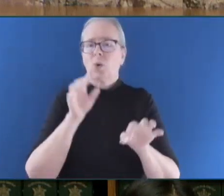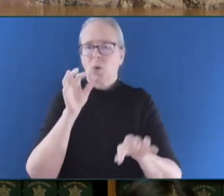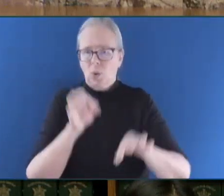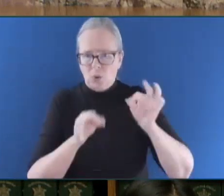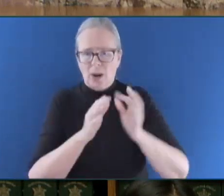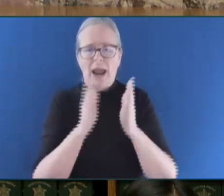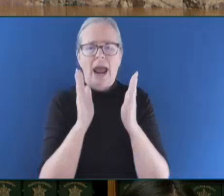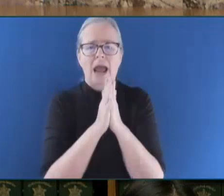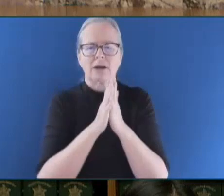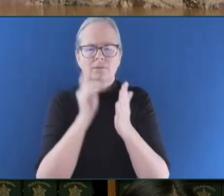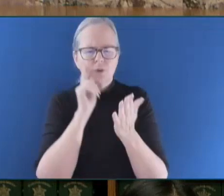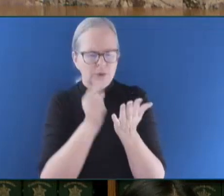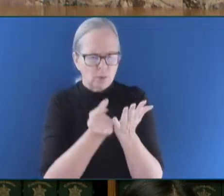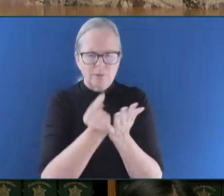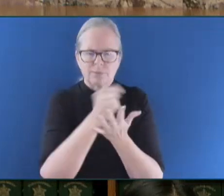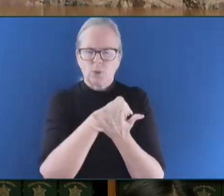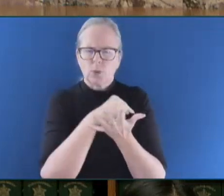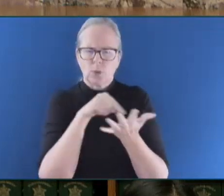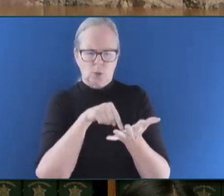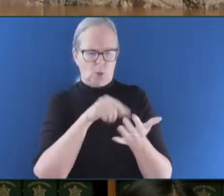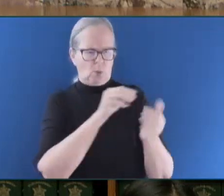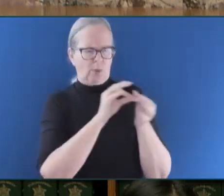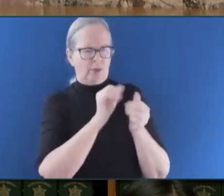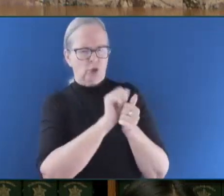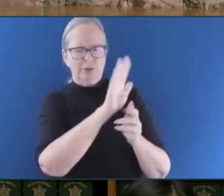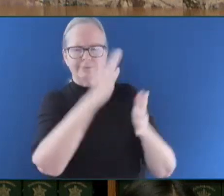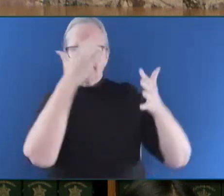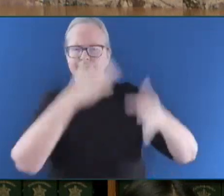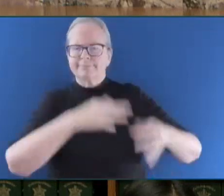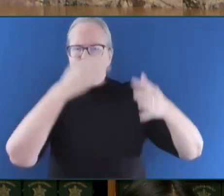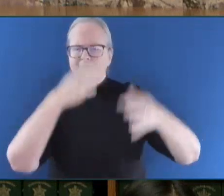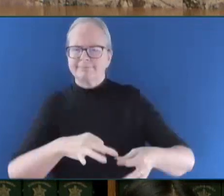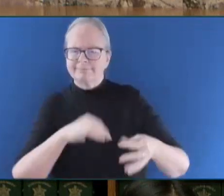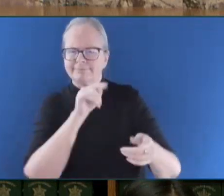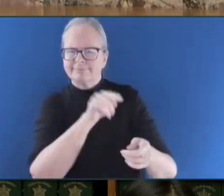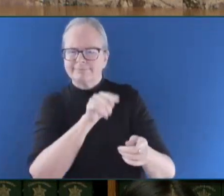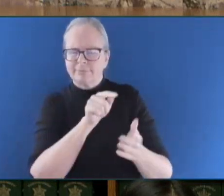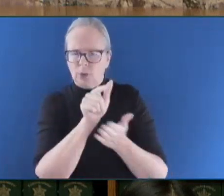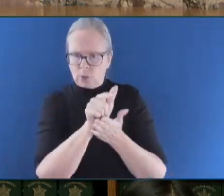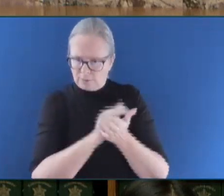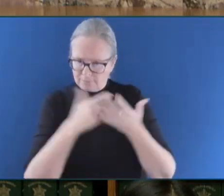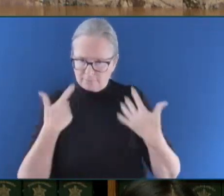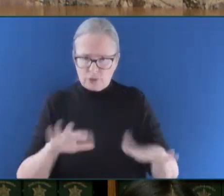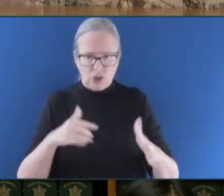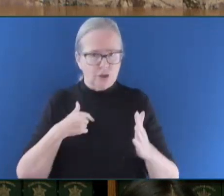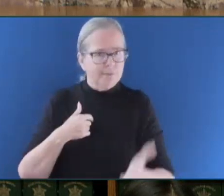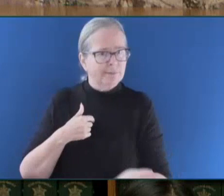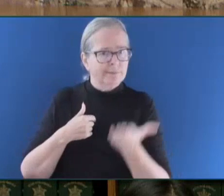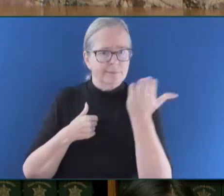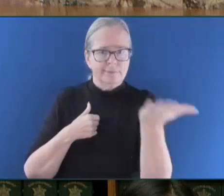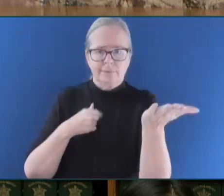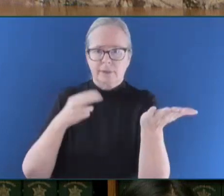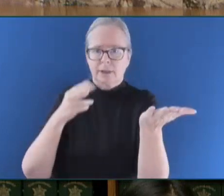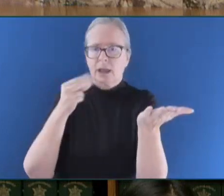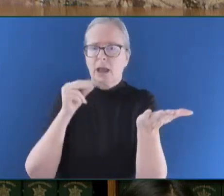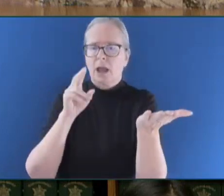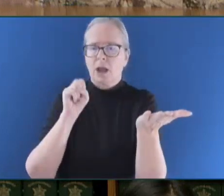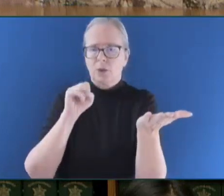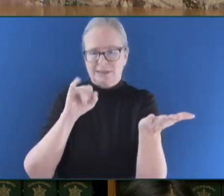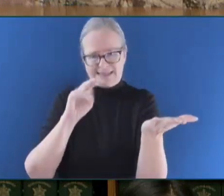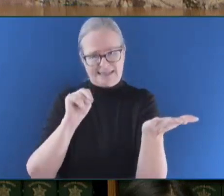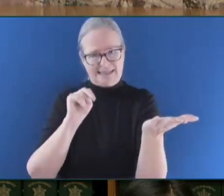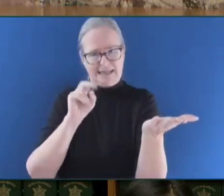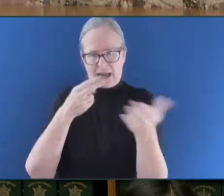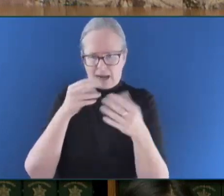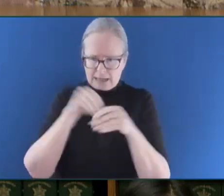been tabled in the House that will ensure that the decision to proceed with the transition to the Surrey Police